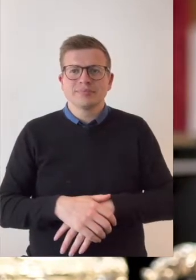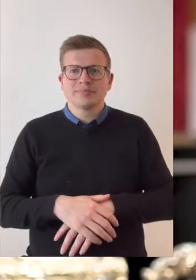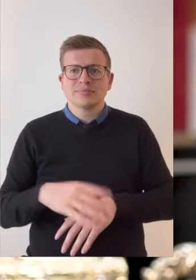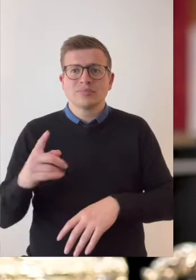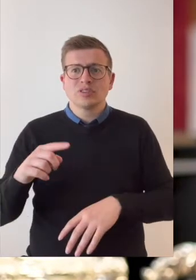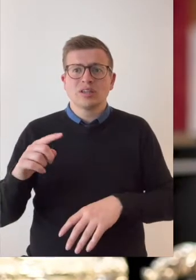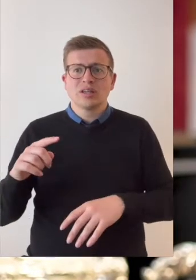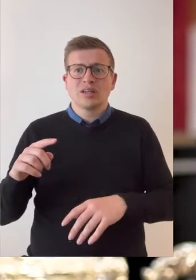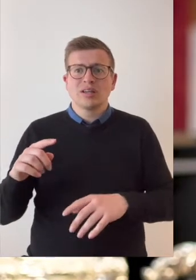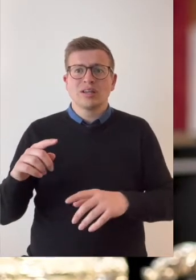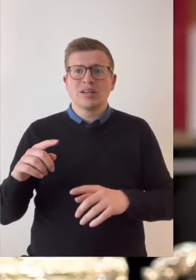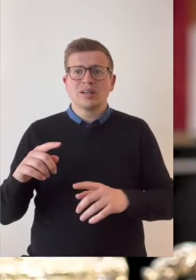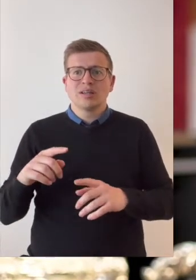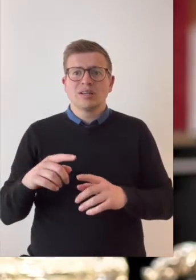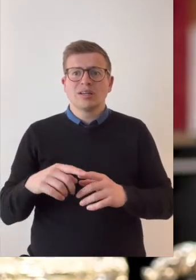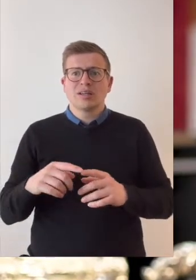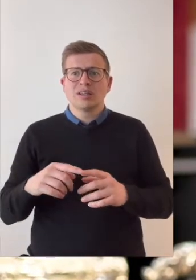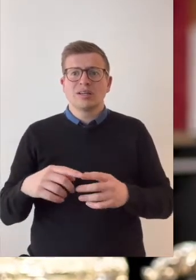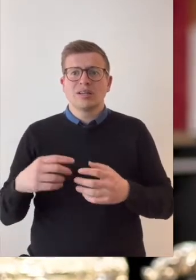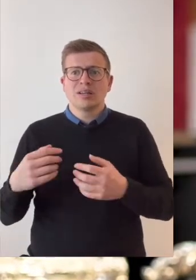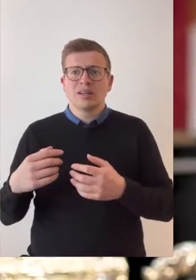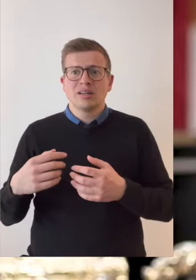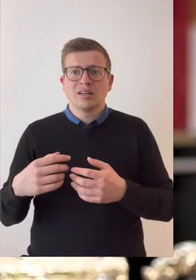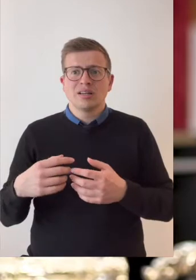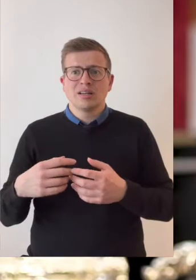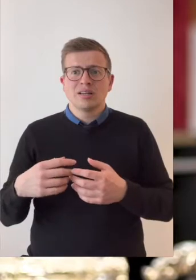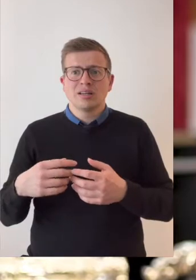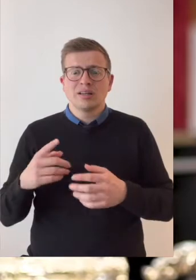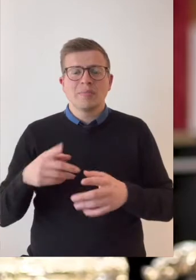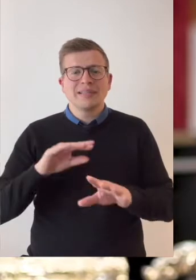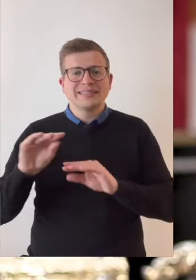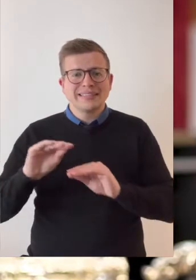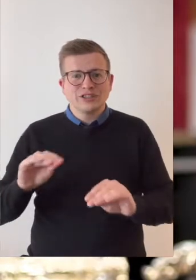he used to come round. The schools came to Shabbington when I was teaching at Shabbington and